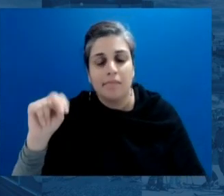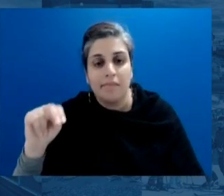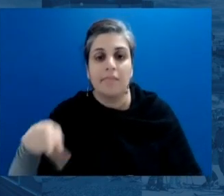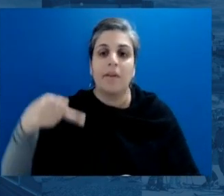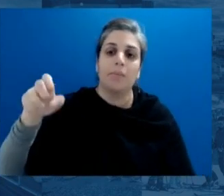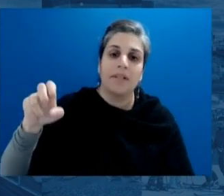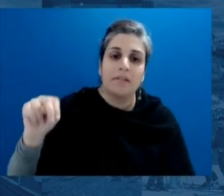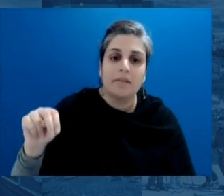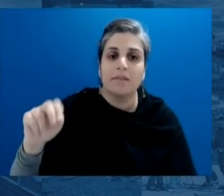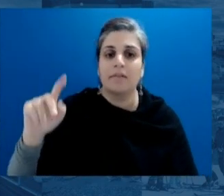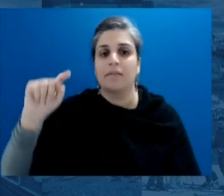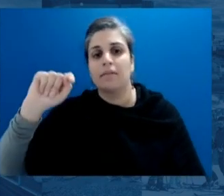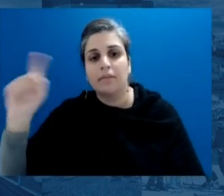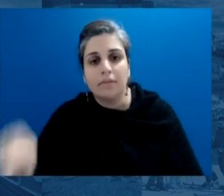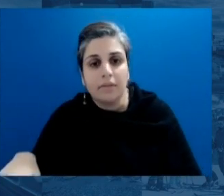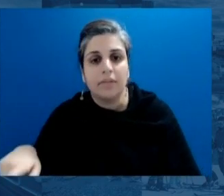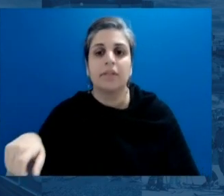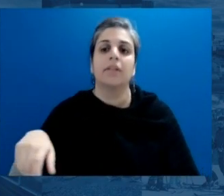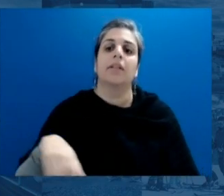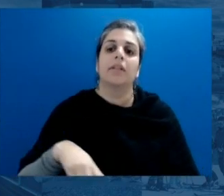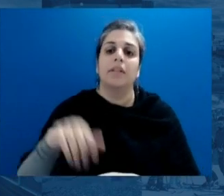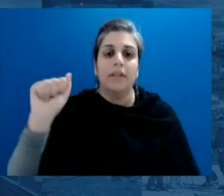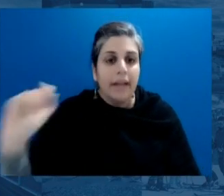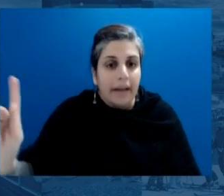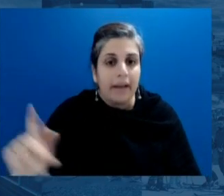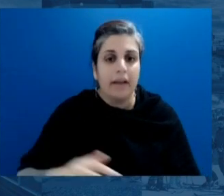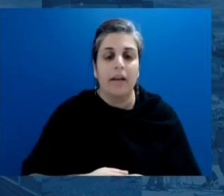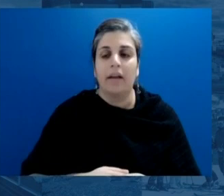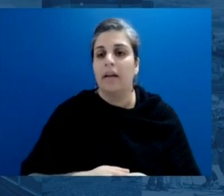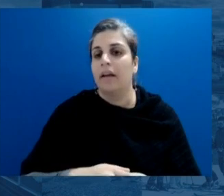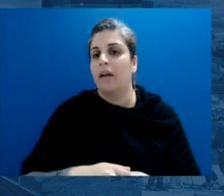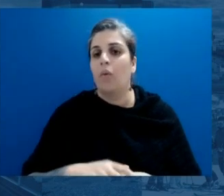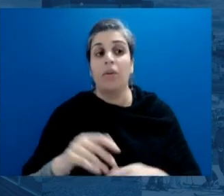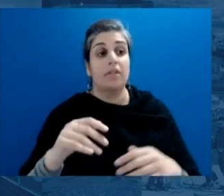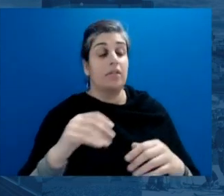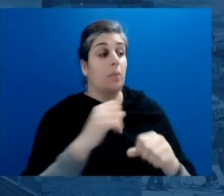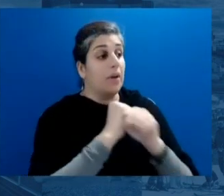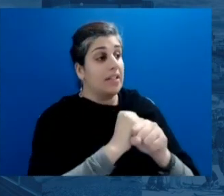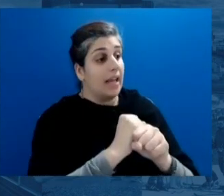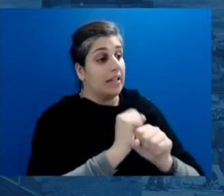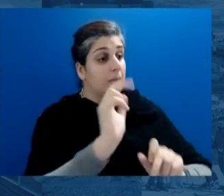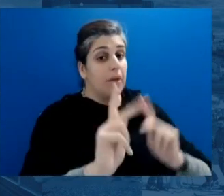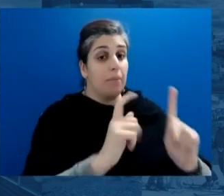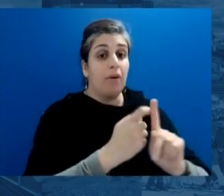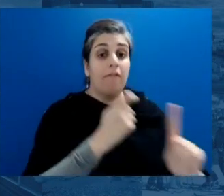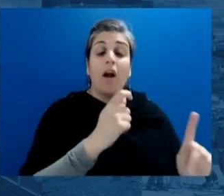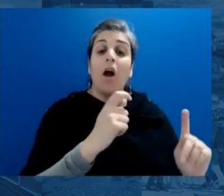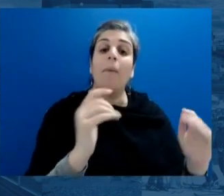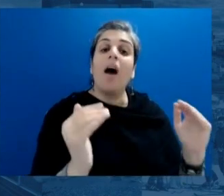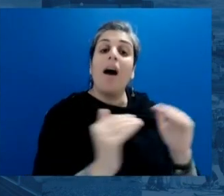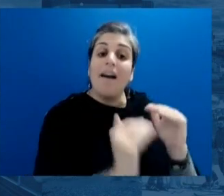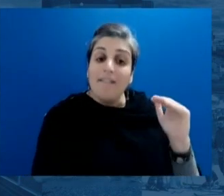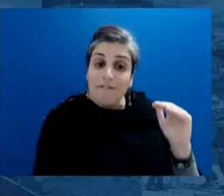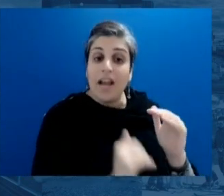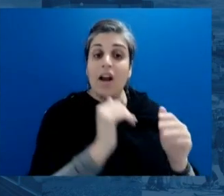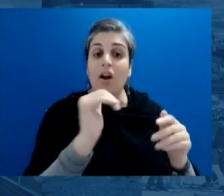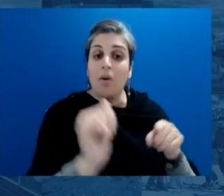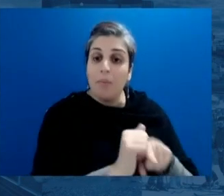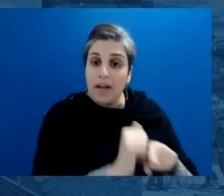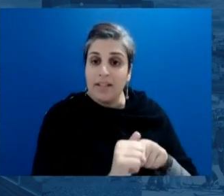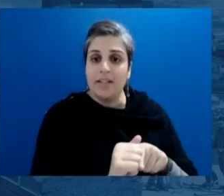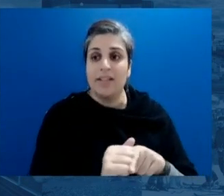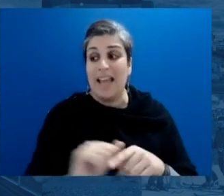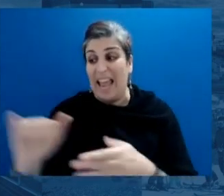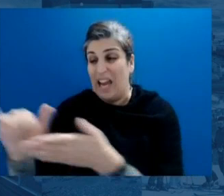Arkansas, is to protect people from unfair, abusive, and deceptive practices by unethical and predatory businesses. New York has really fallen